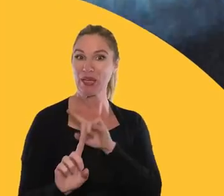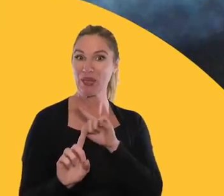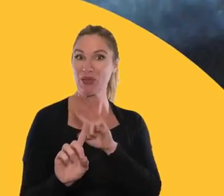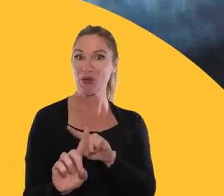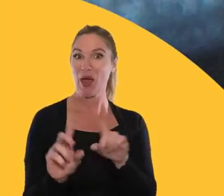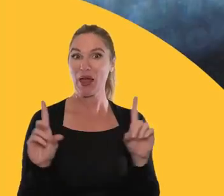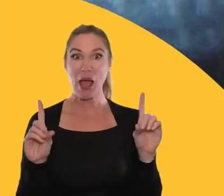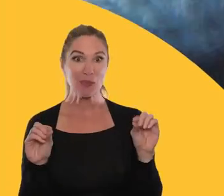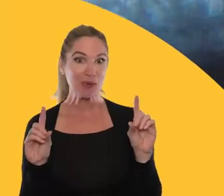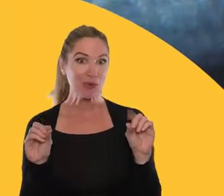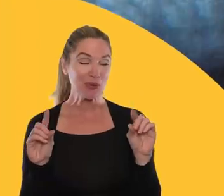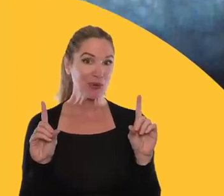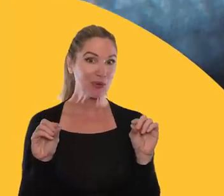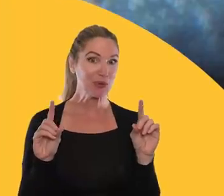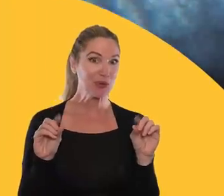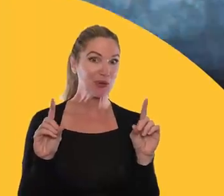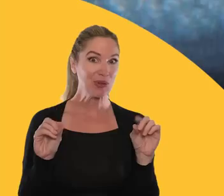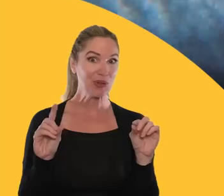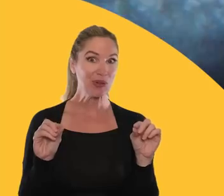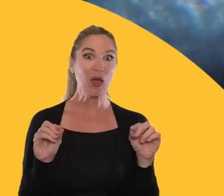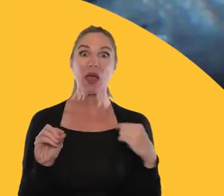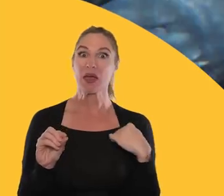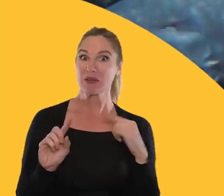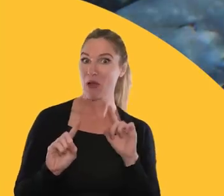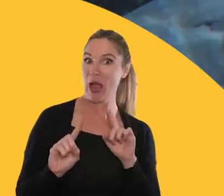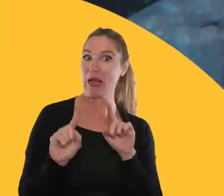come, here I come,